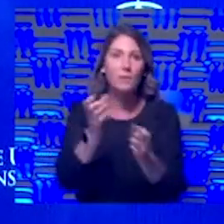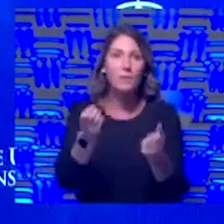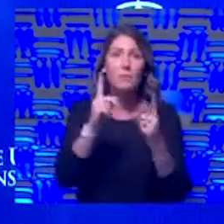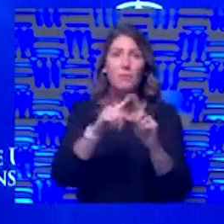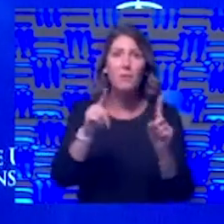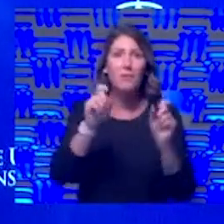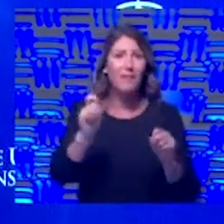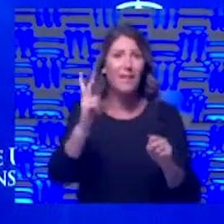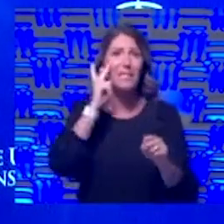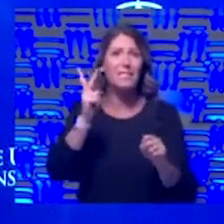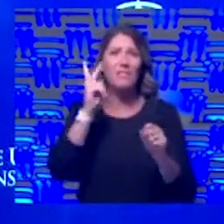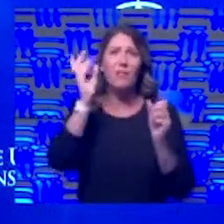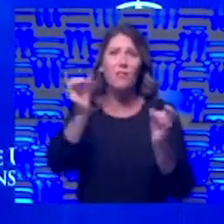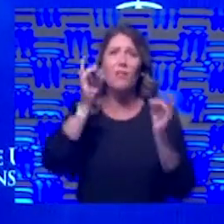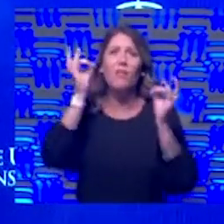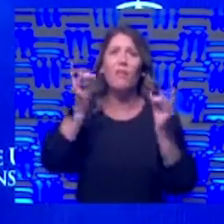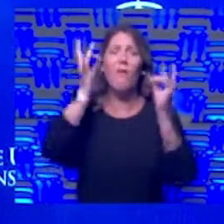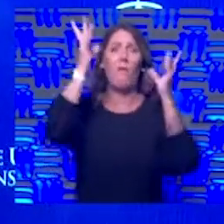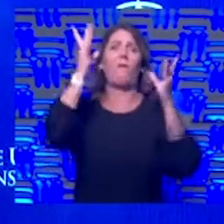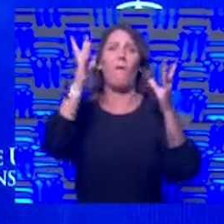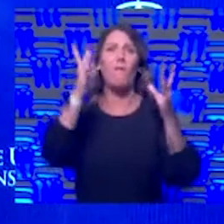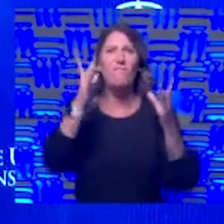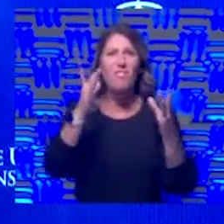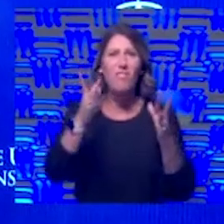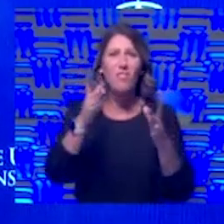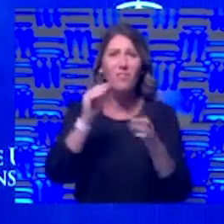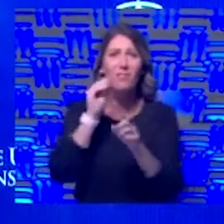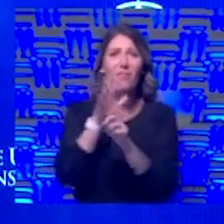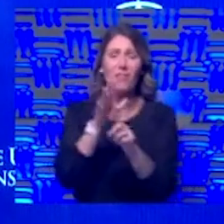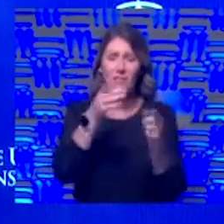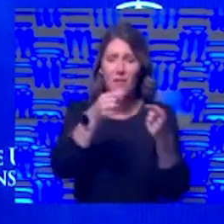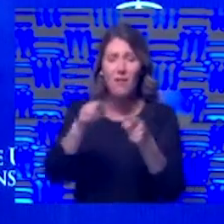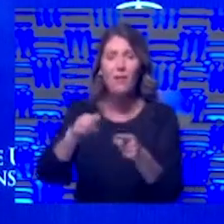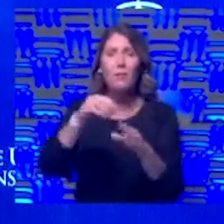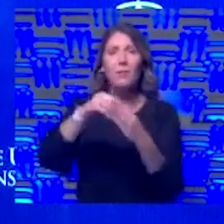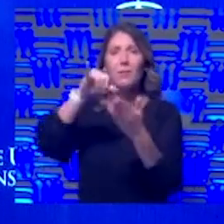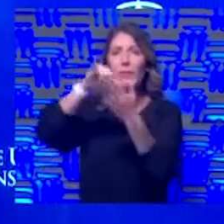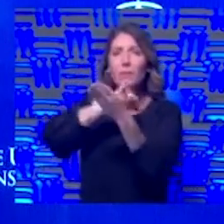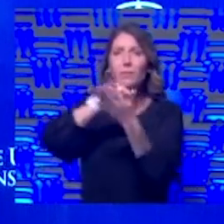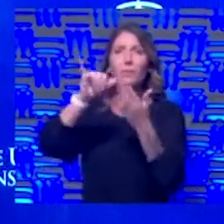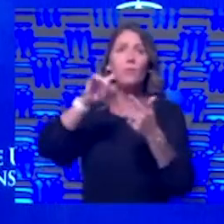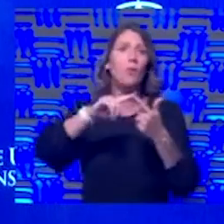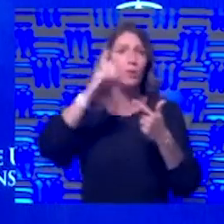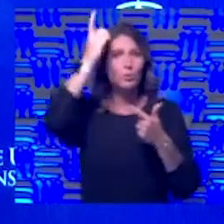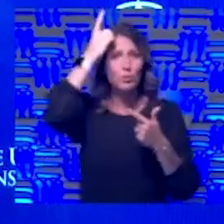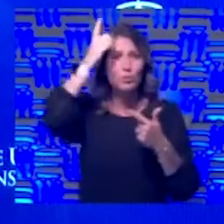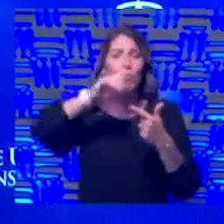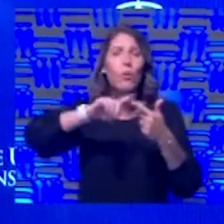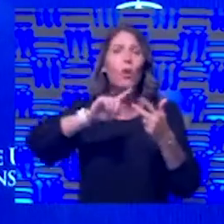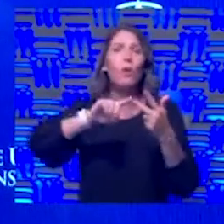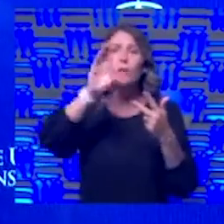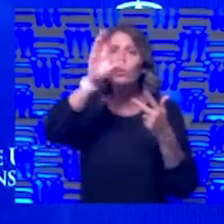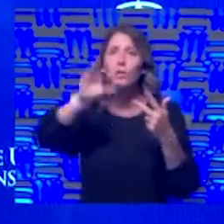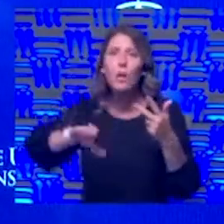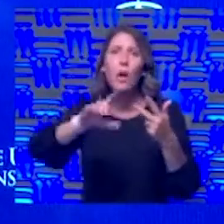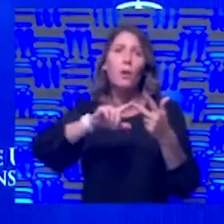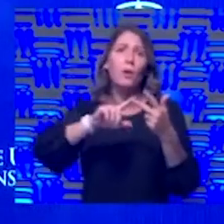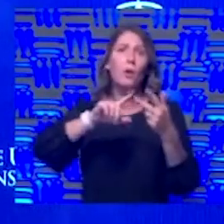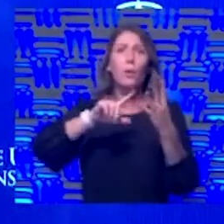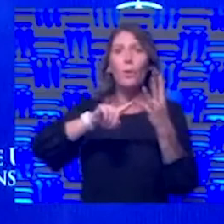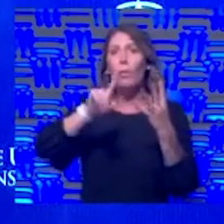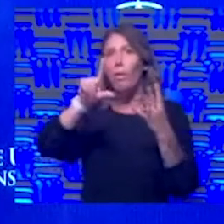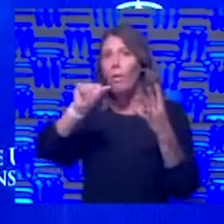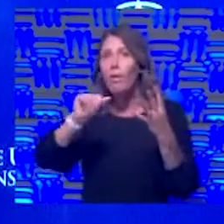can see the terrible toll that this virus has exacted in New York, in Detroit, Chicago, LA, Seattle, and other places,